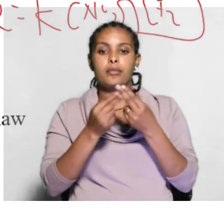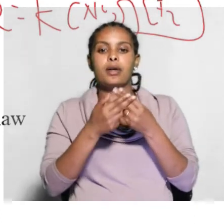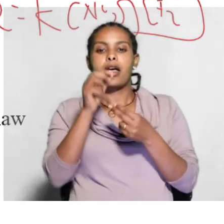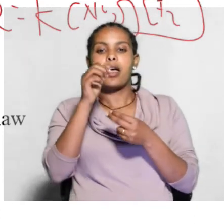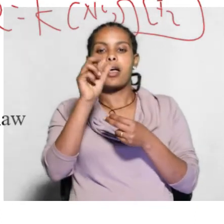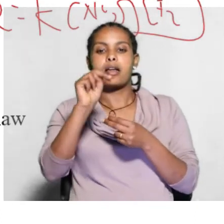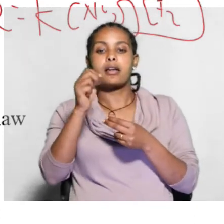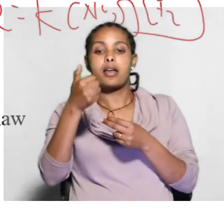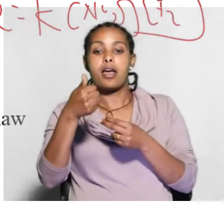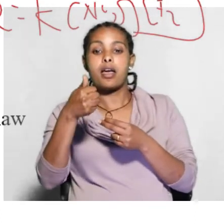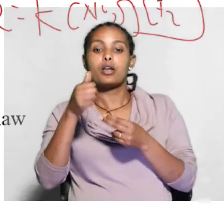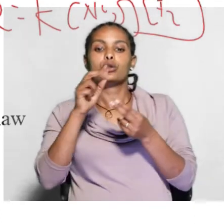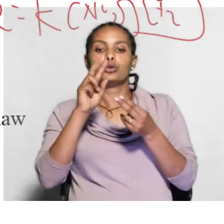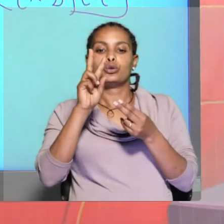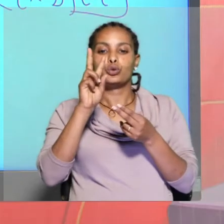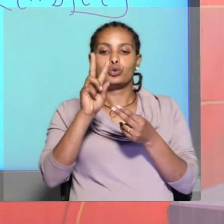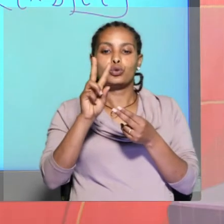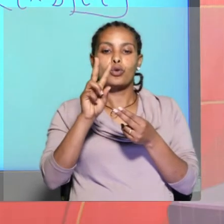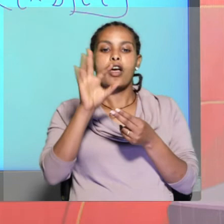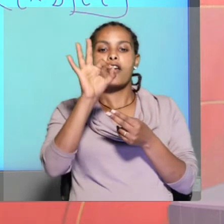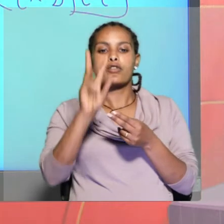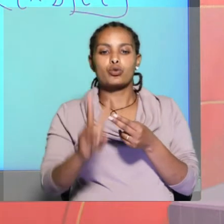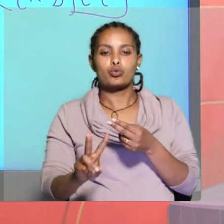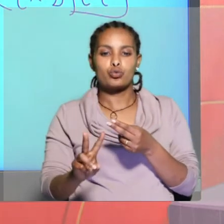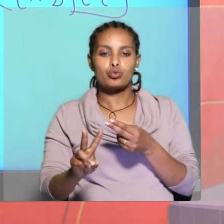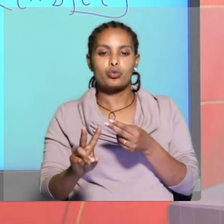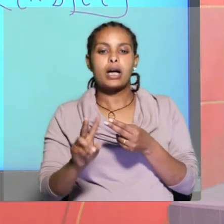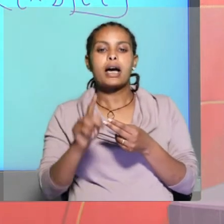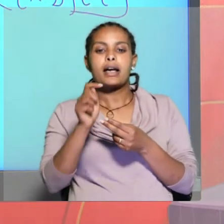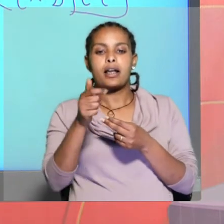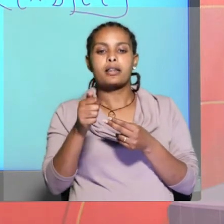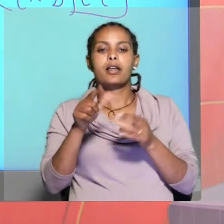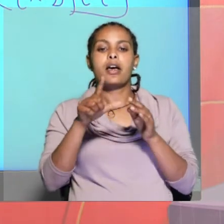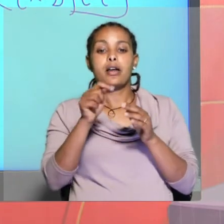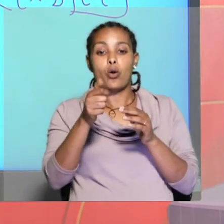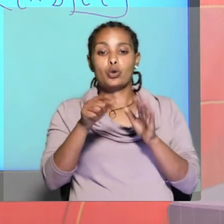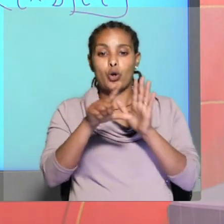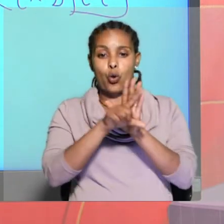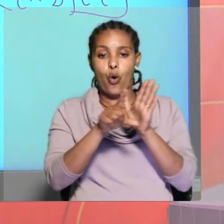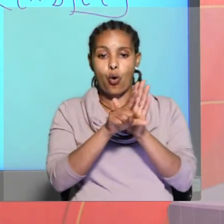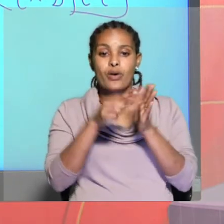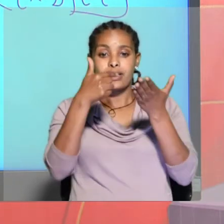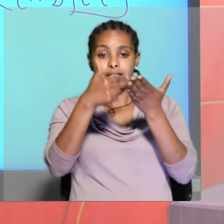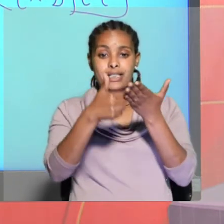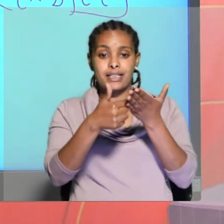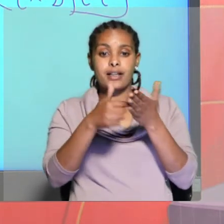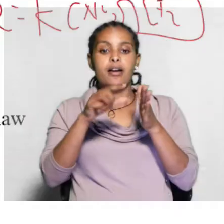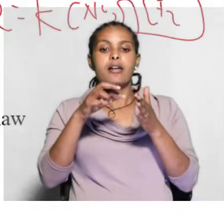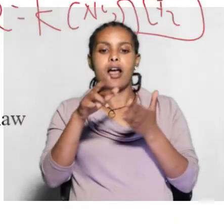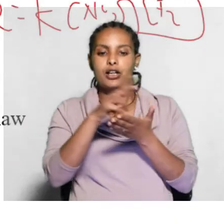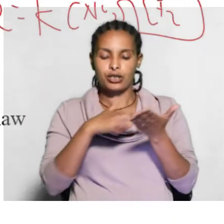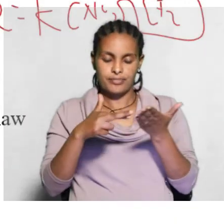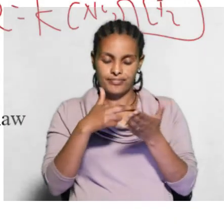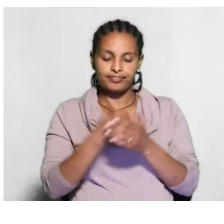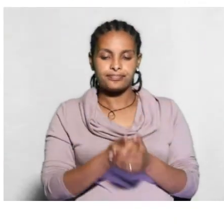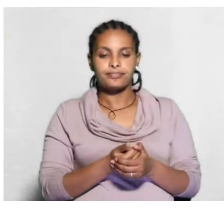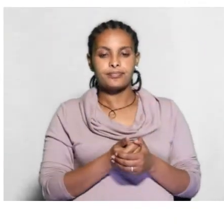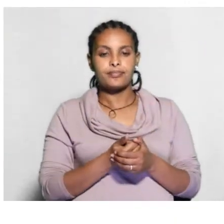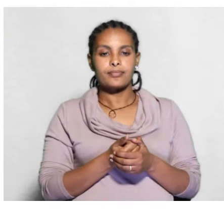times concentration of F2 is the rate law for this reaction.